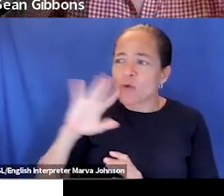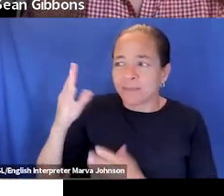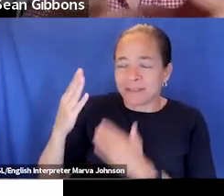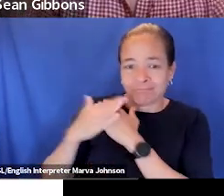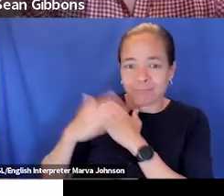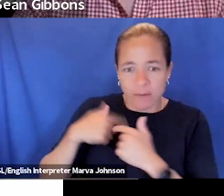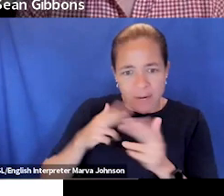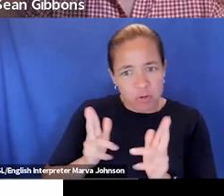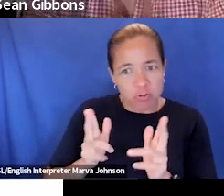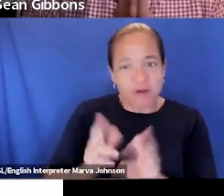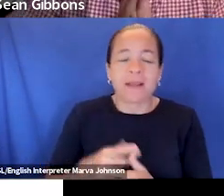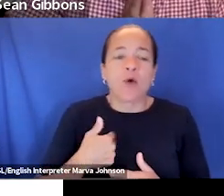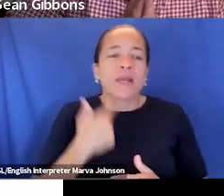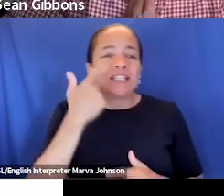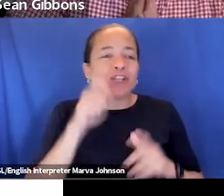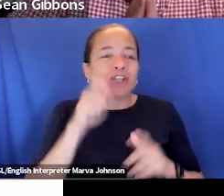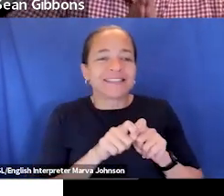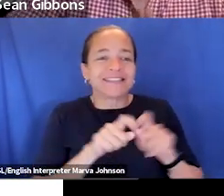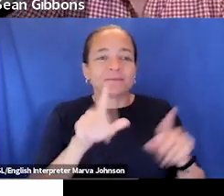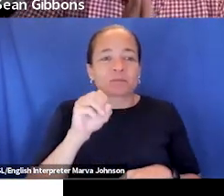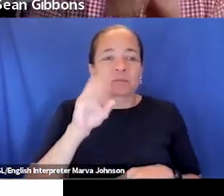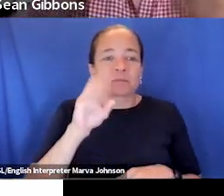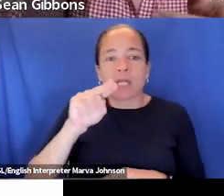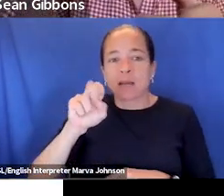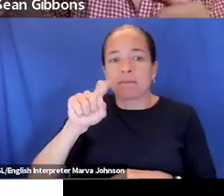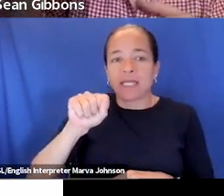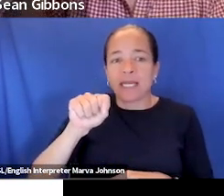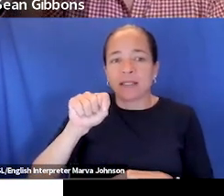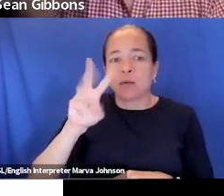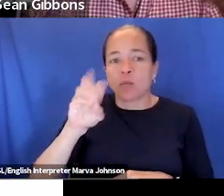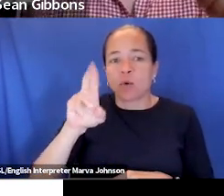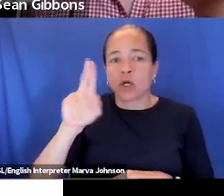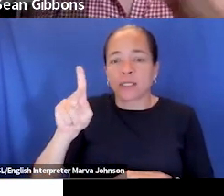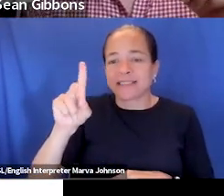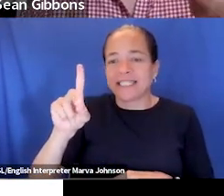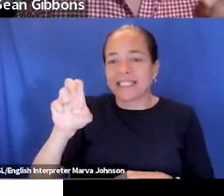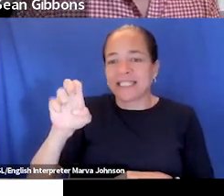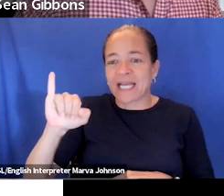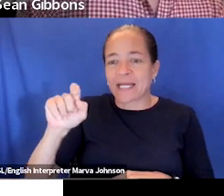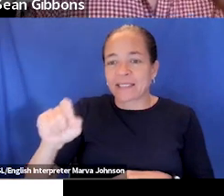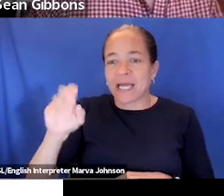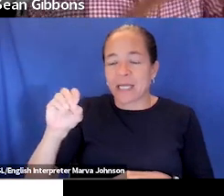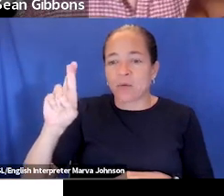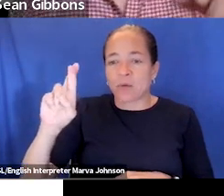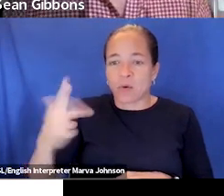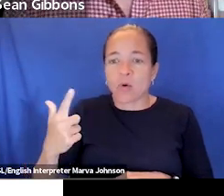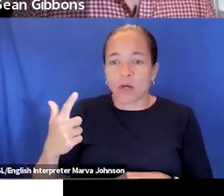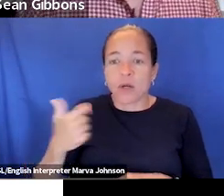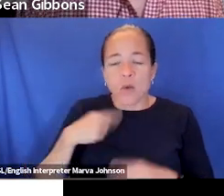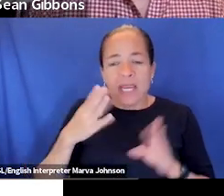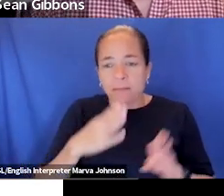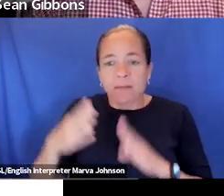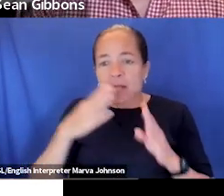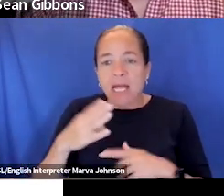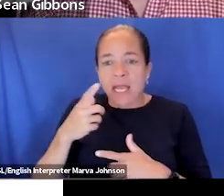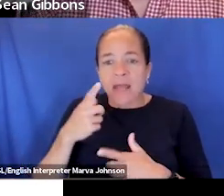brand new, enhanced, improved comnetworkdei.org. This is something that we initially launched the end of 2019, something the network's been committed